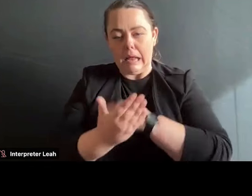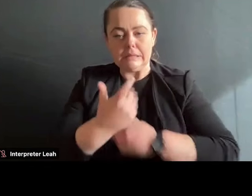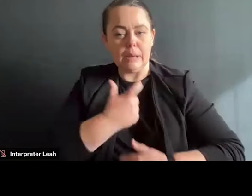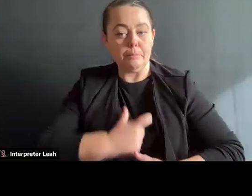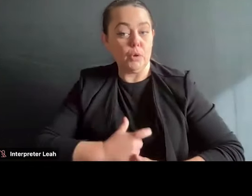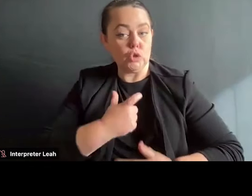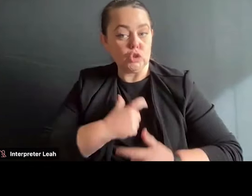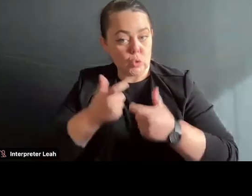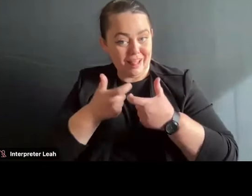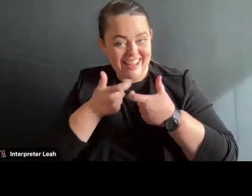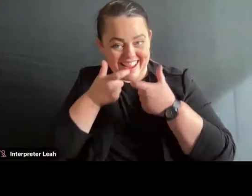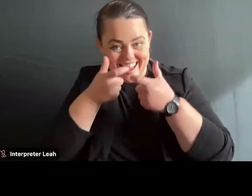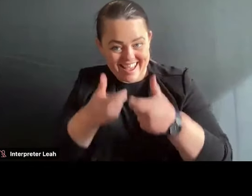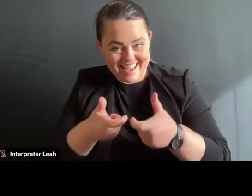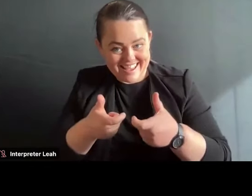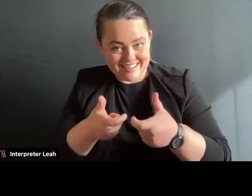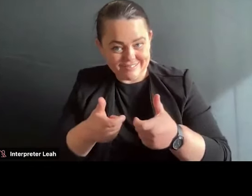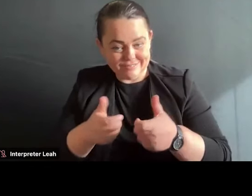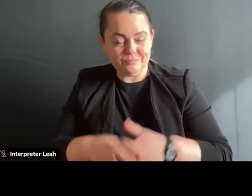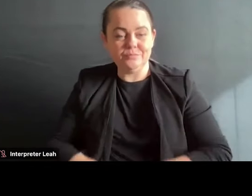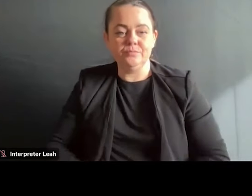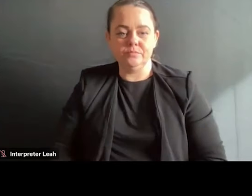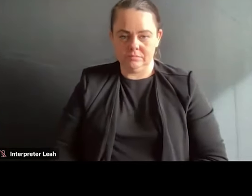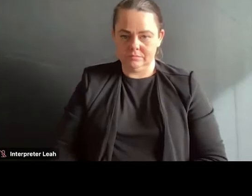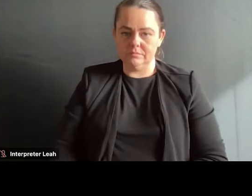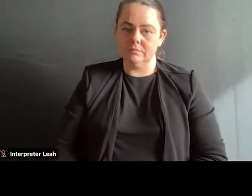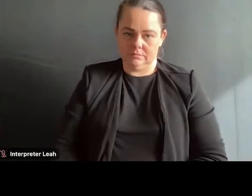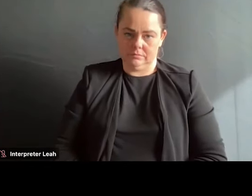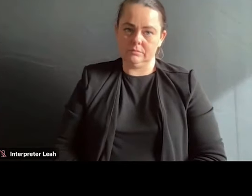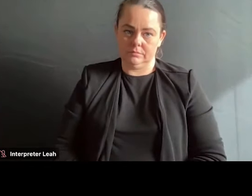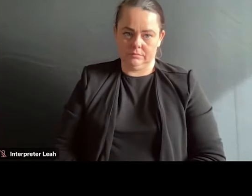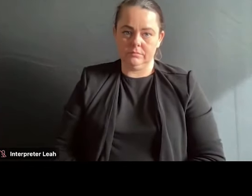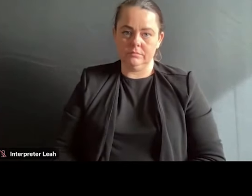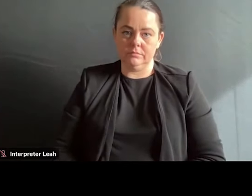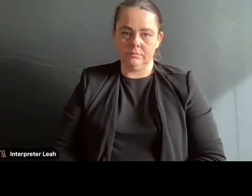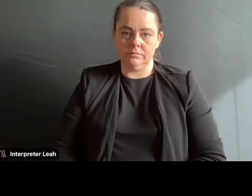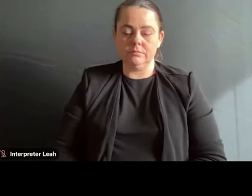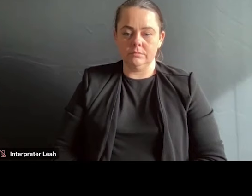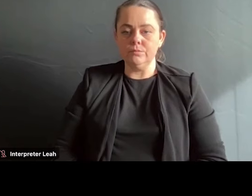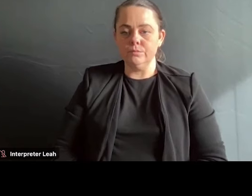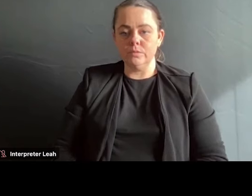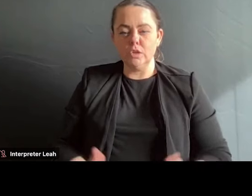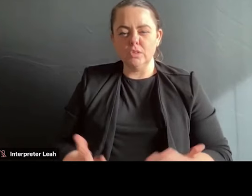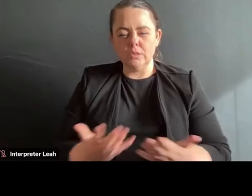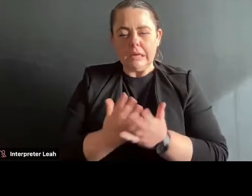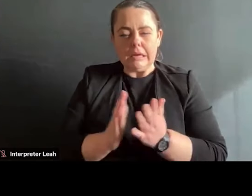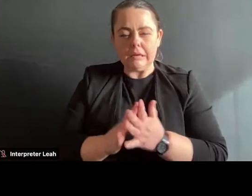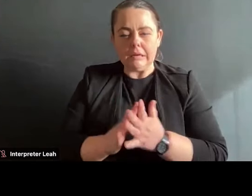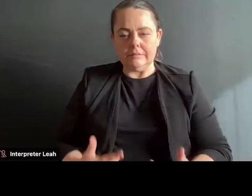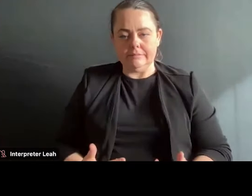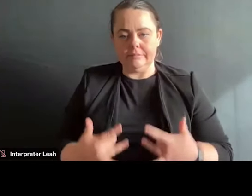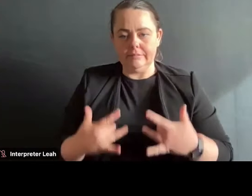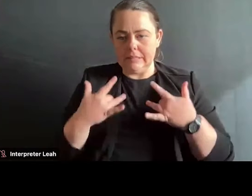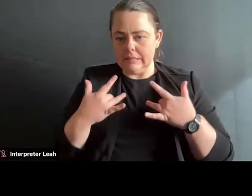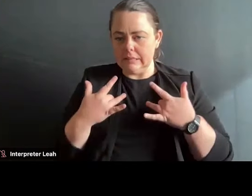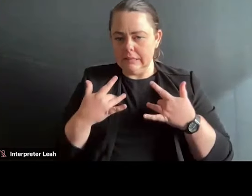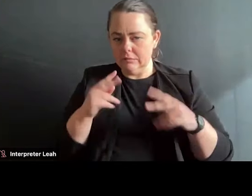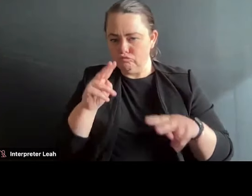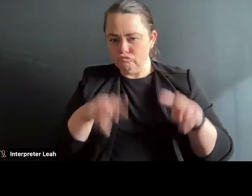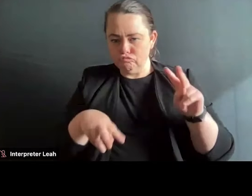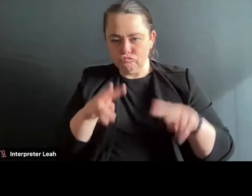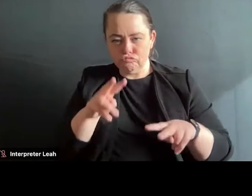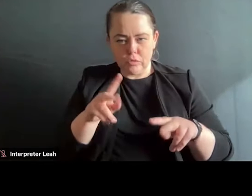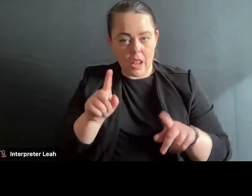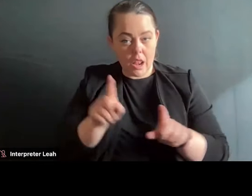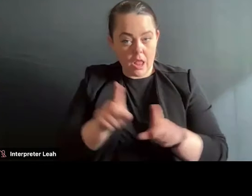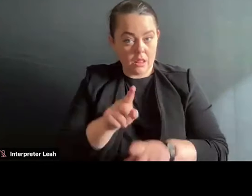domestic assistance, that's personal care going forward. So again, that's the look and feel. Now, I might just stop there, Jess, if any